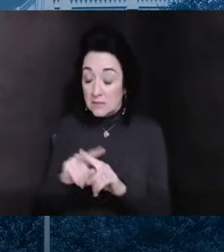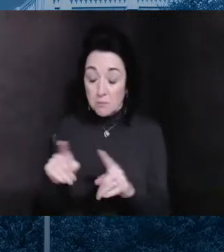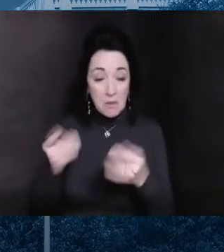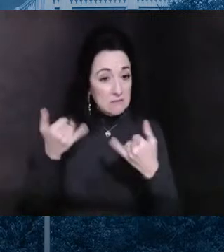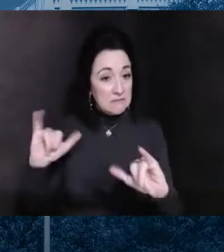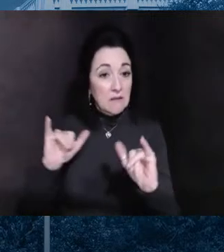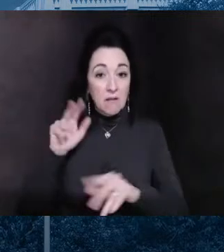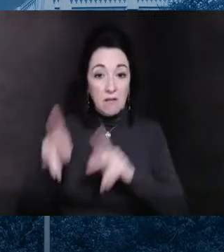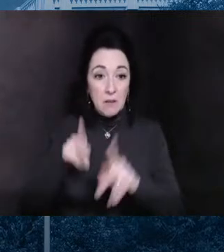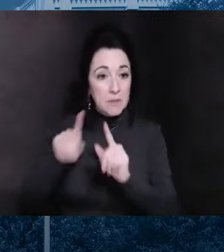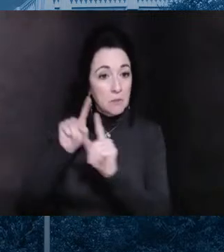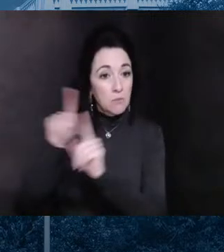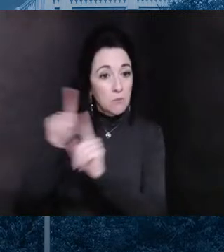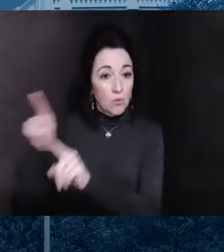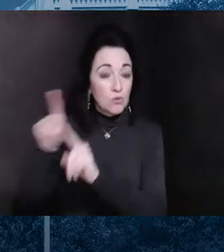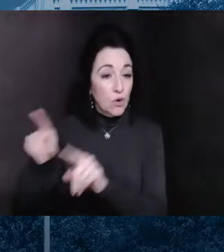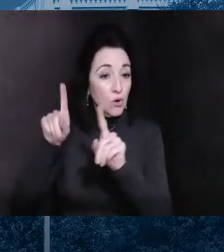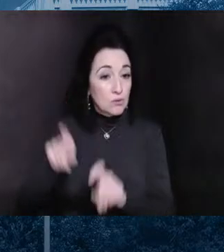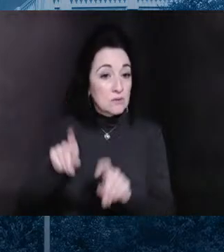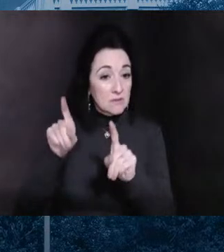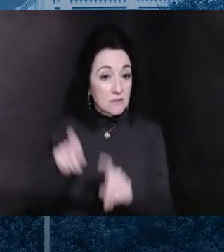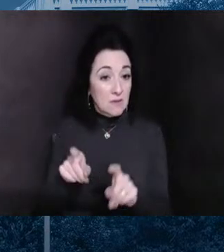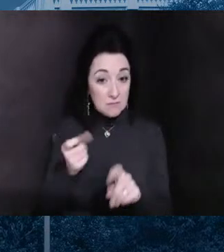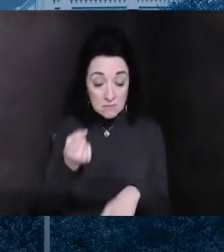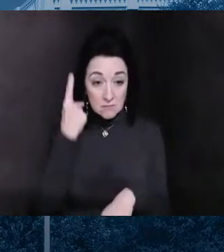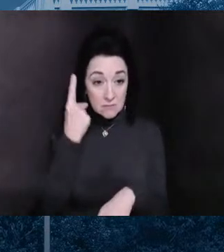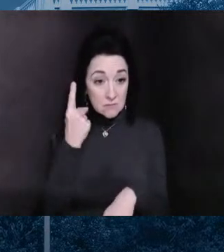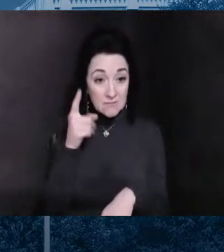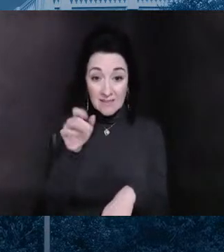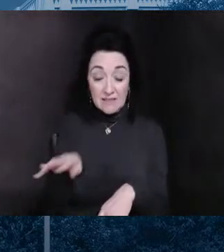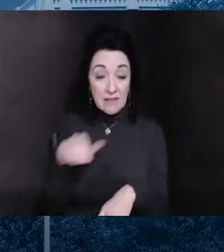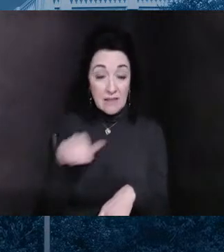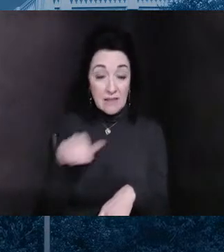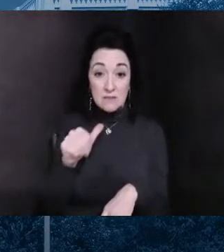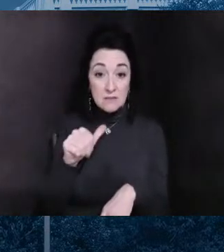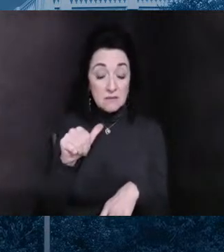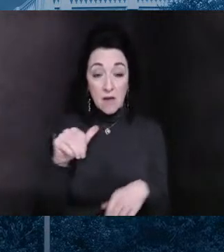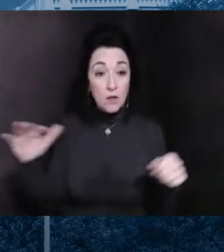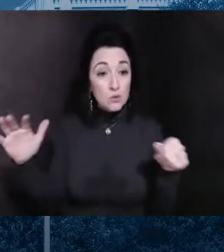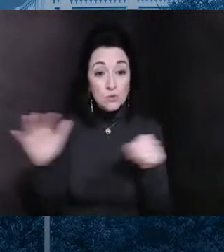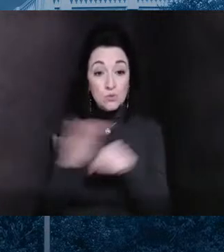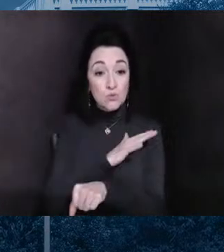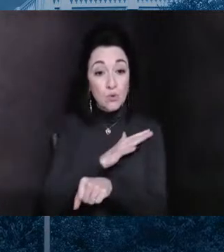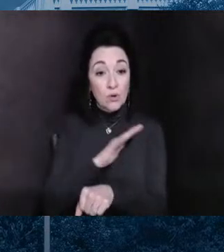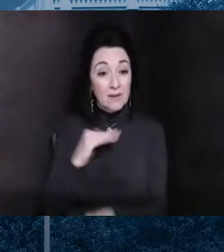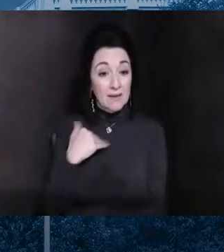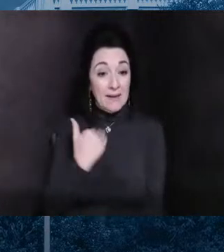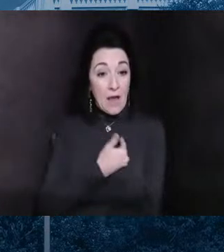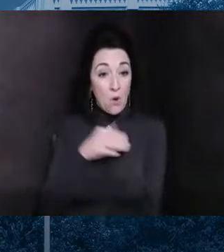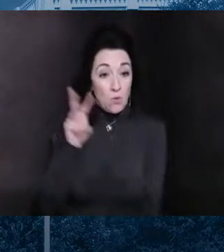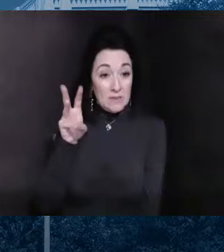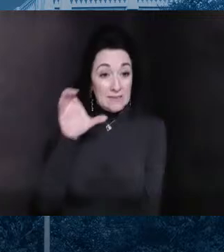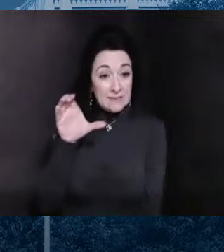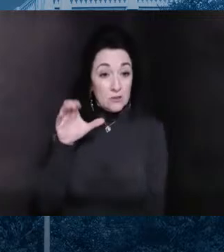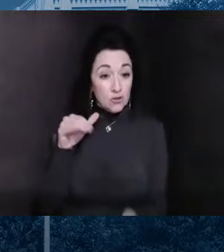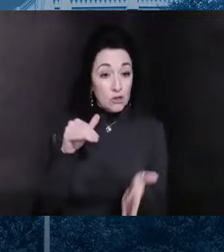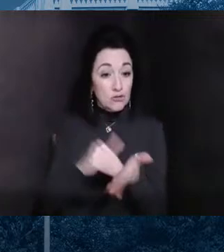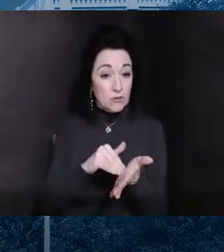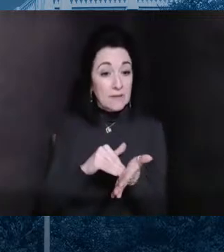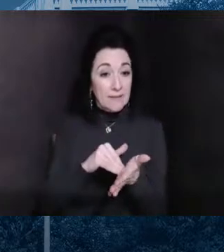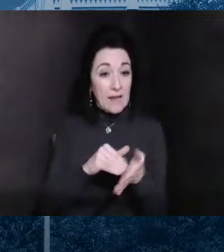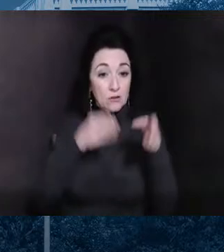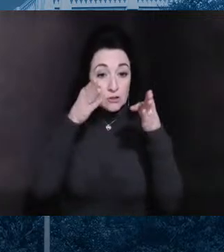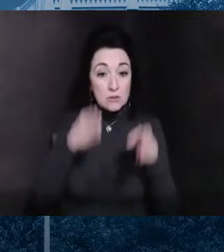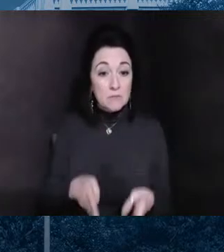That only represents not our total population, almost 600,000. We have just short of 1